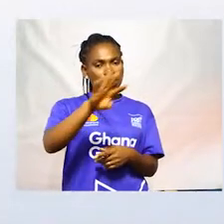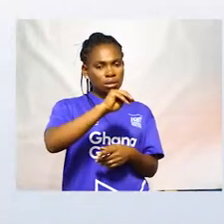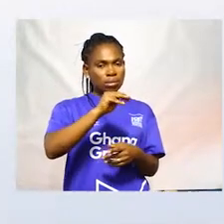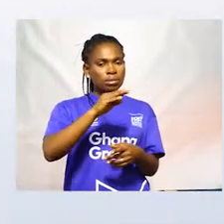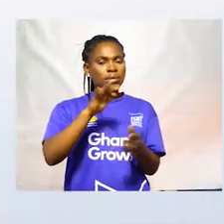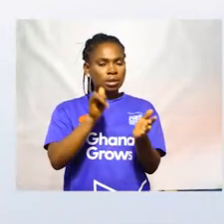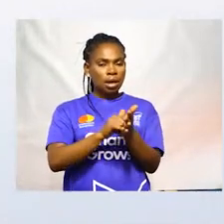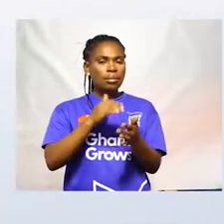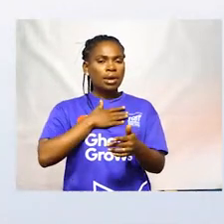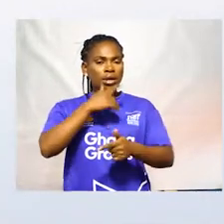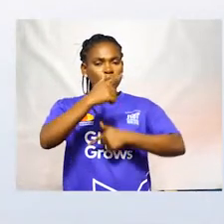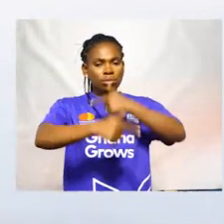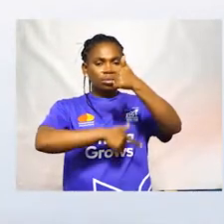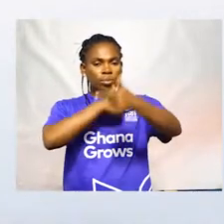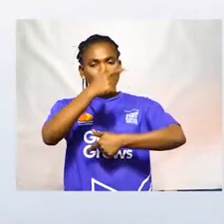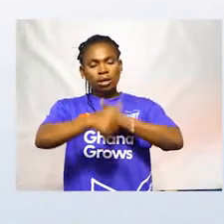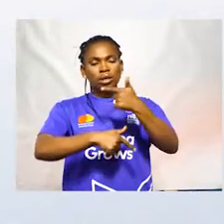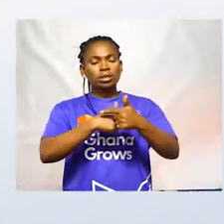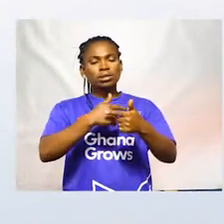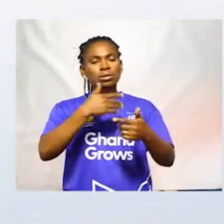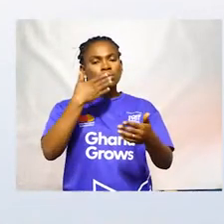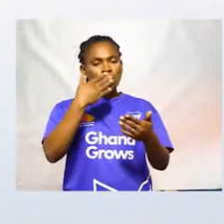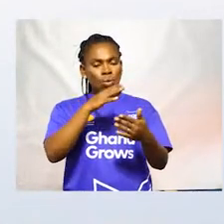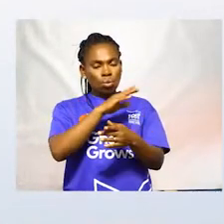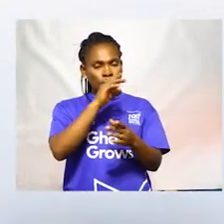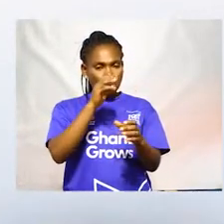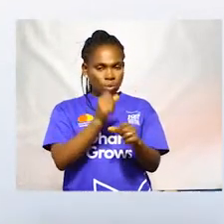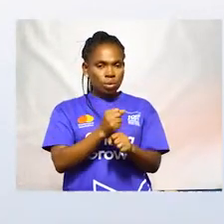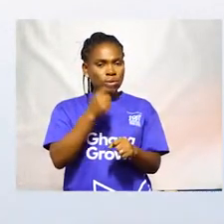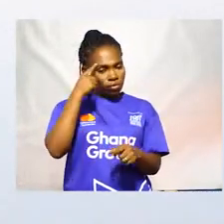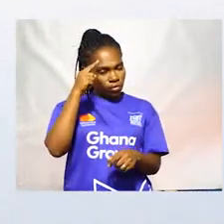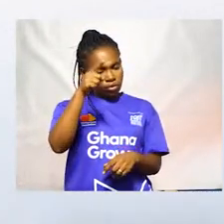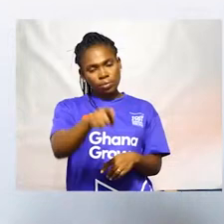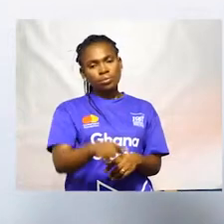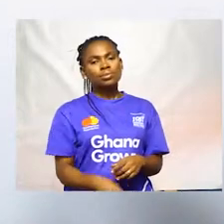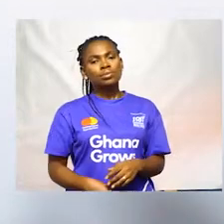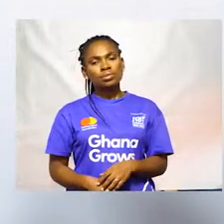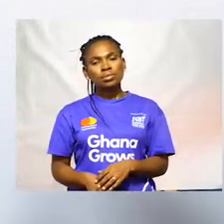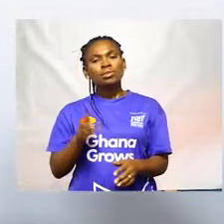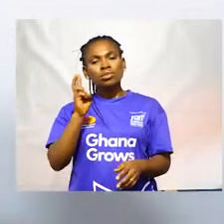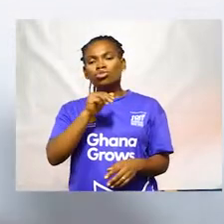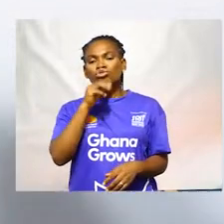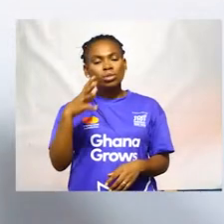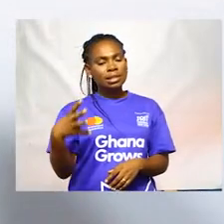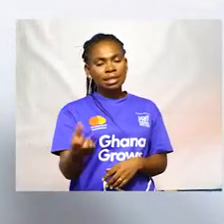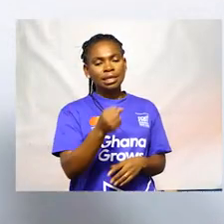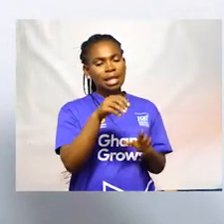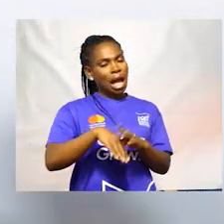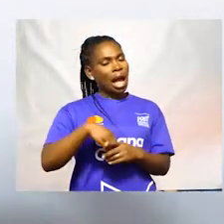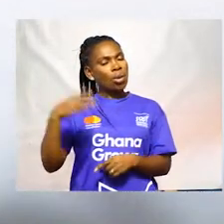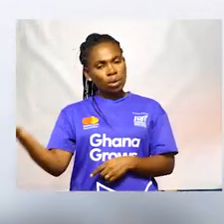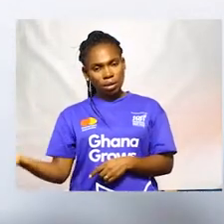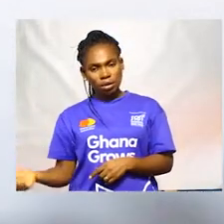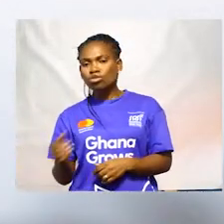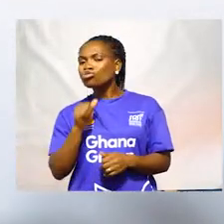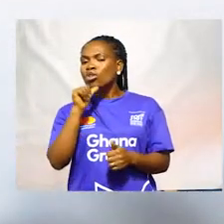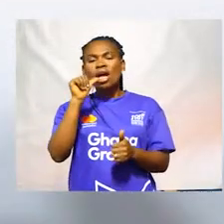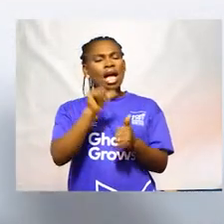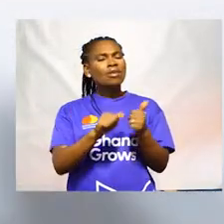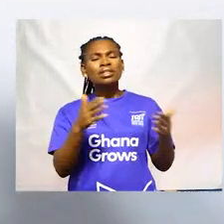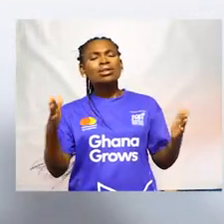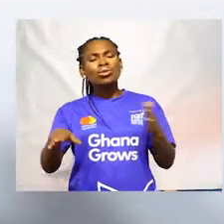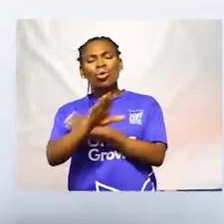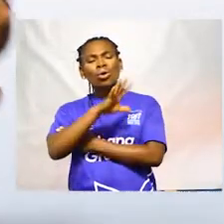is sufficient for you. My strength is made in weakness. In other words, I may not take it away. So it's not everything that God will take